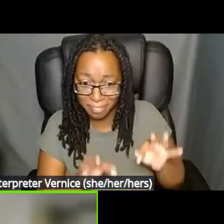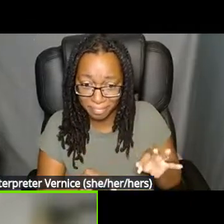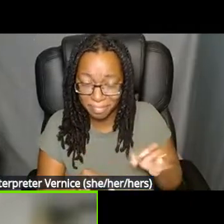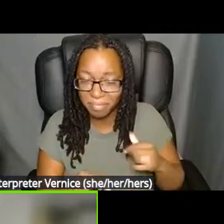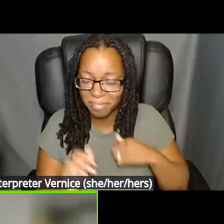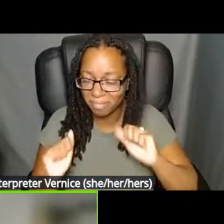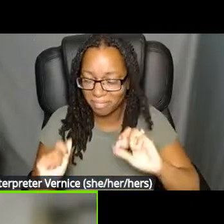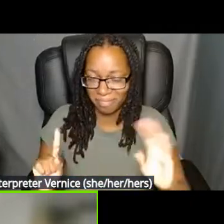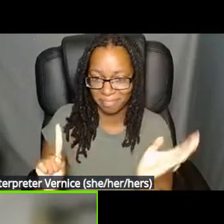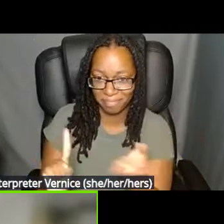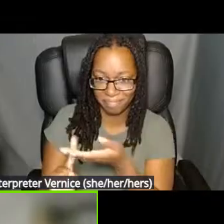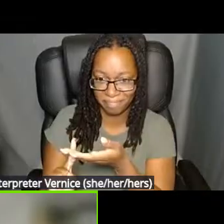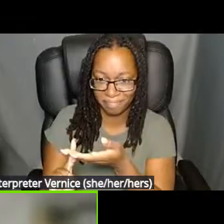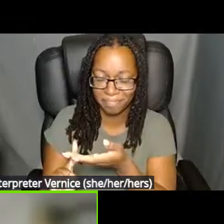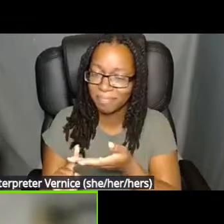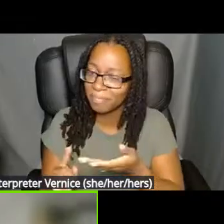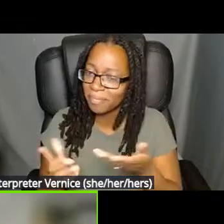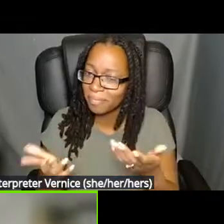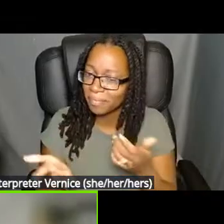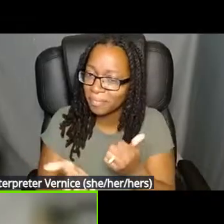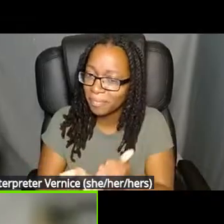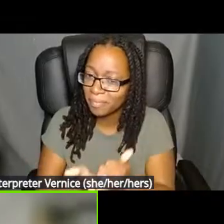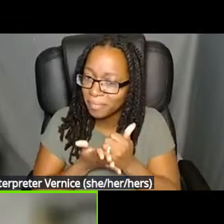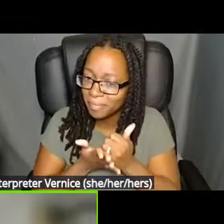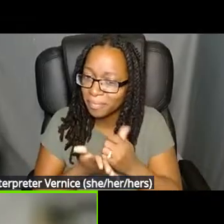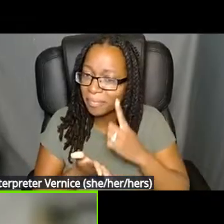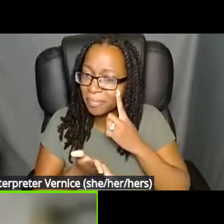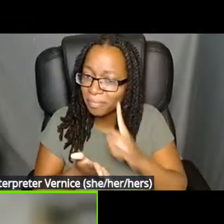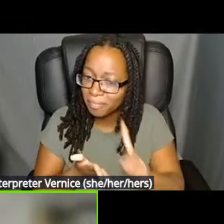that has helped with the transition is just being present,